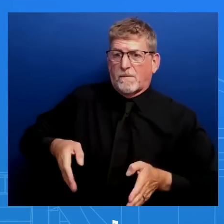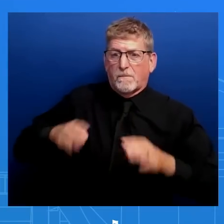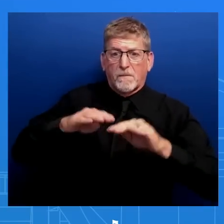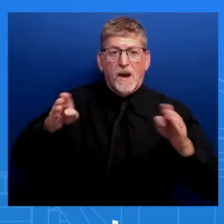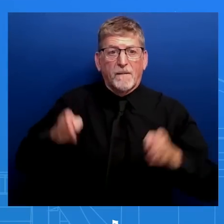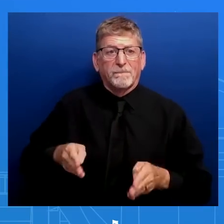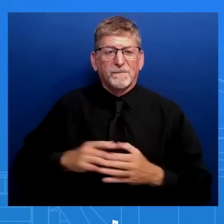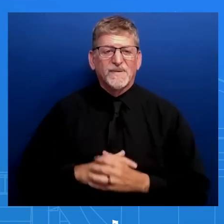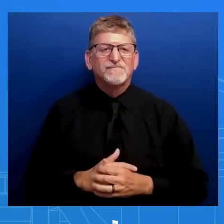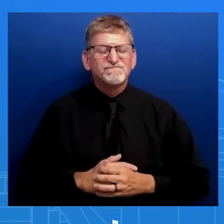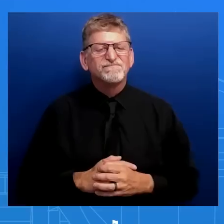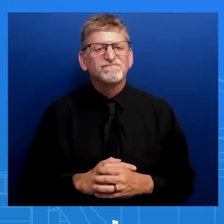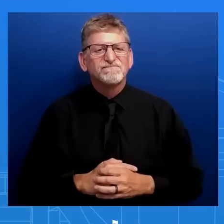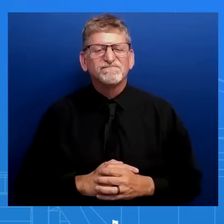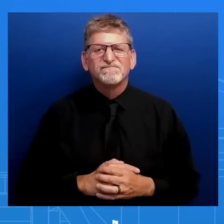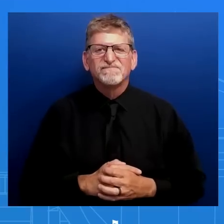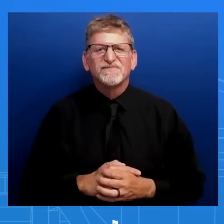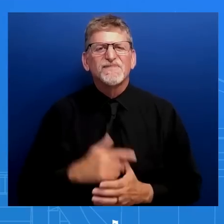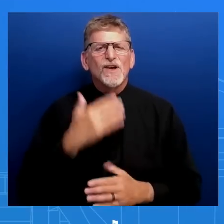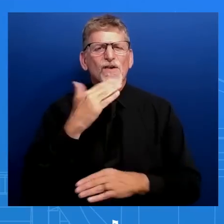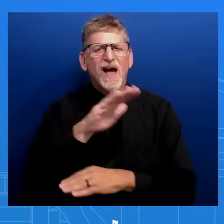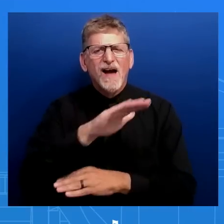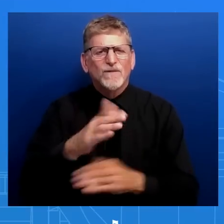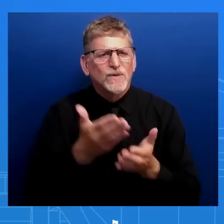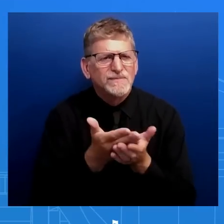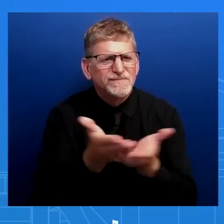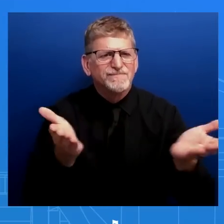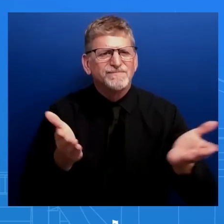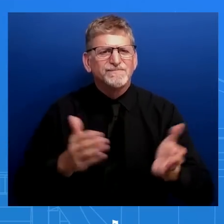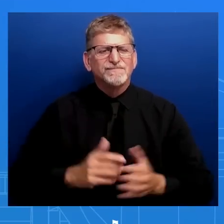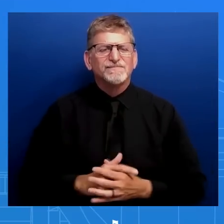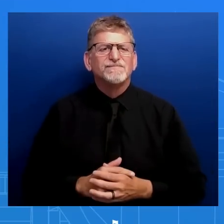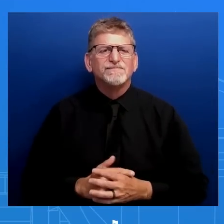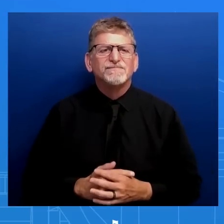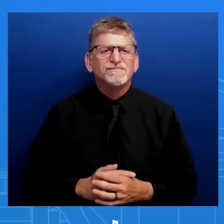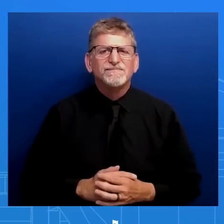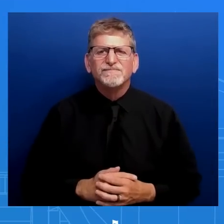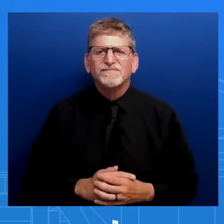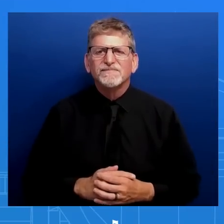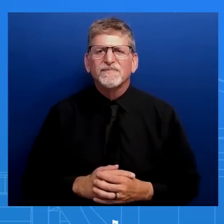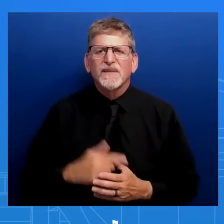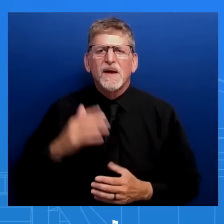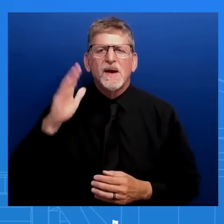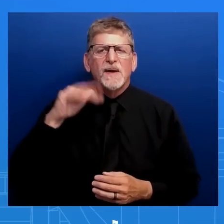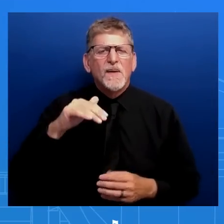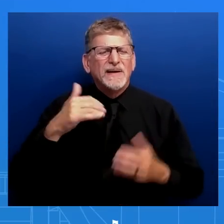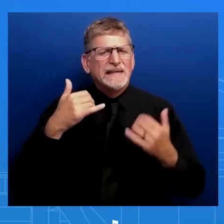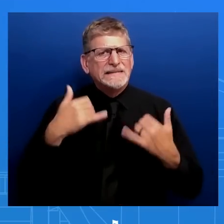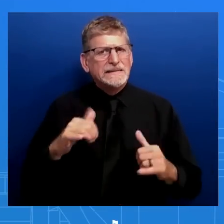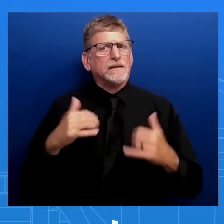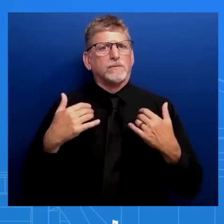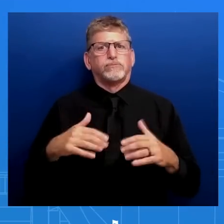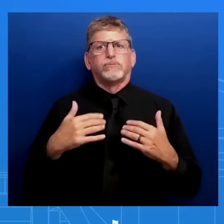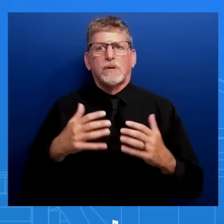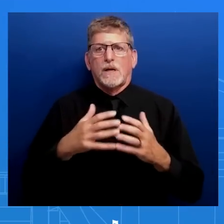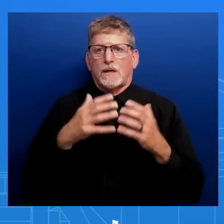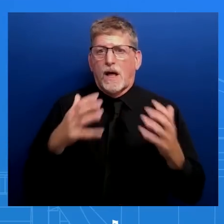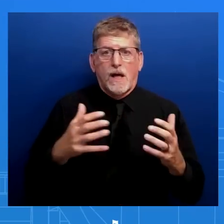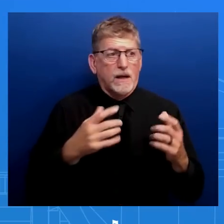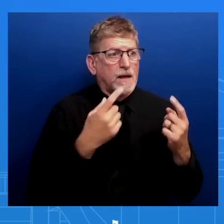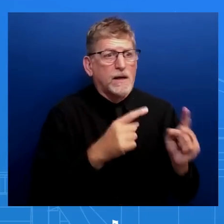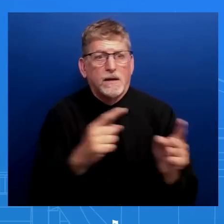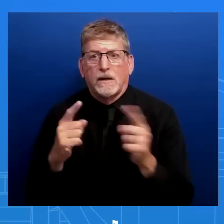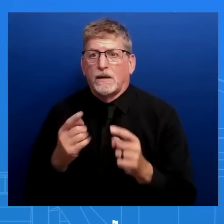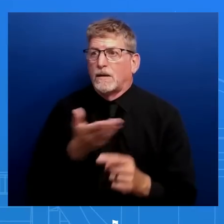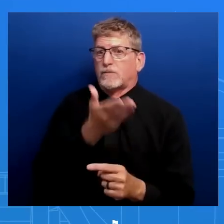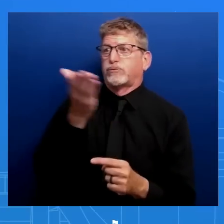Good afternoon, everybody. Look, I know there's still a lot of interest out there in events in Russia over the weekend. So just a